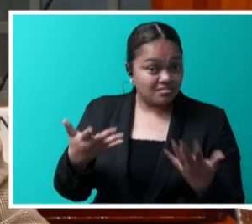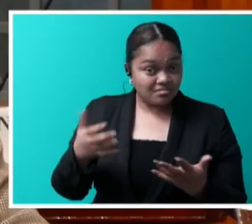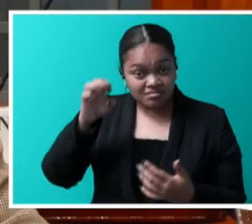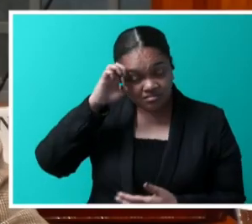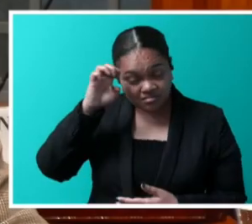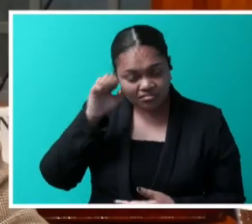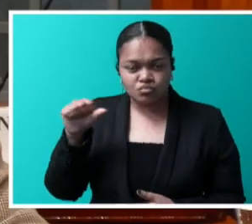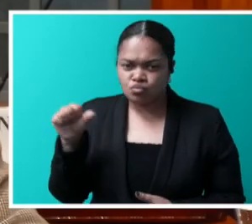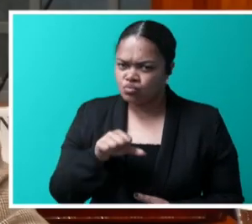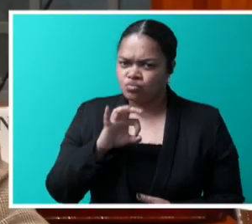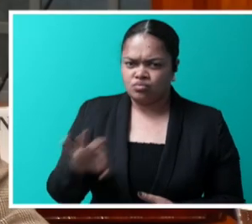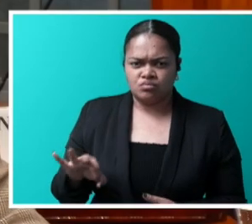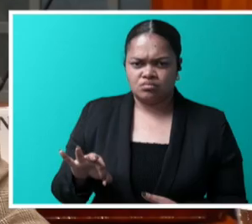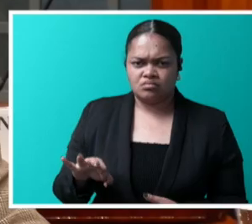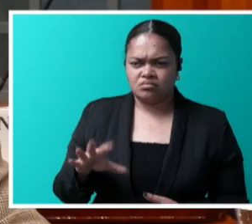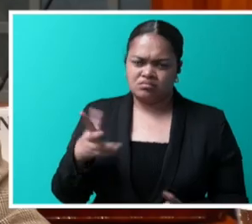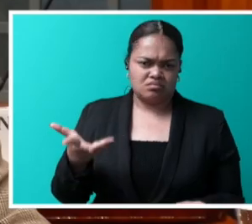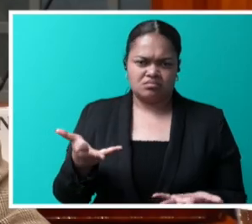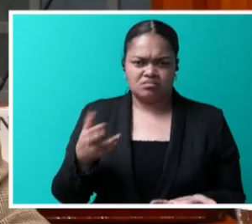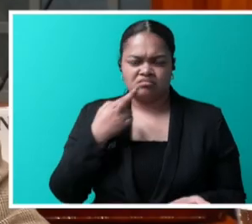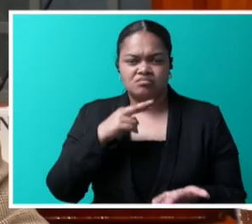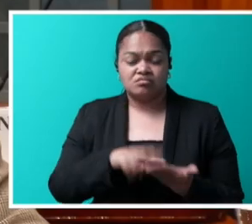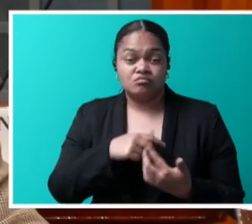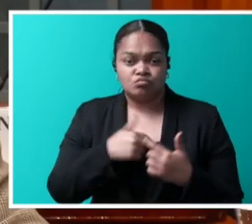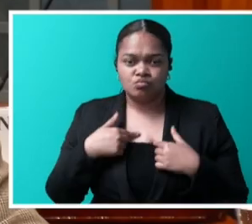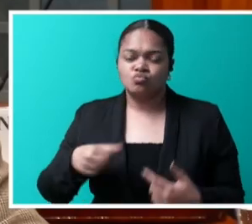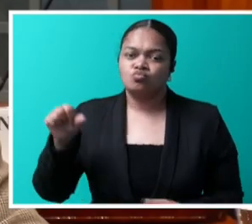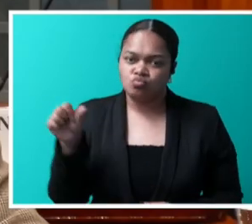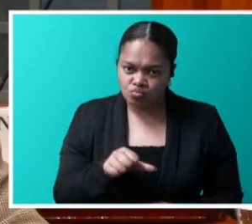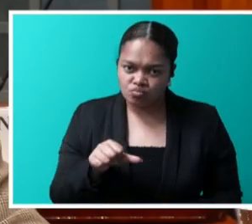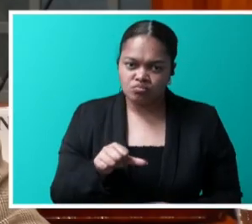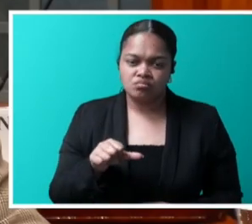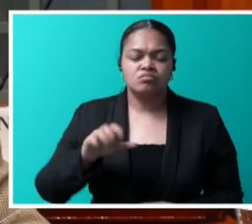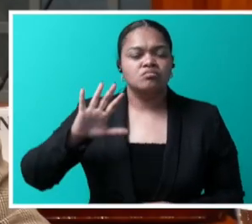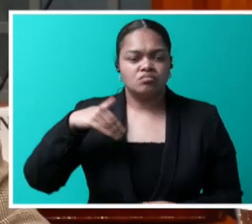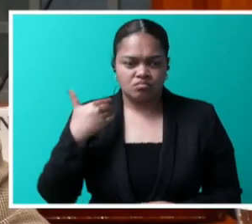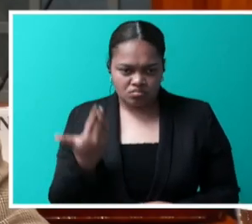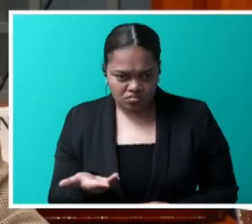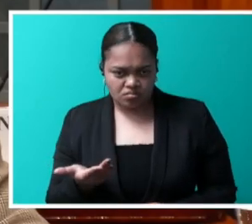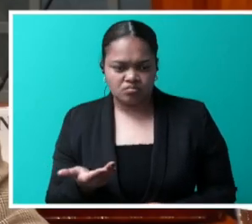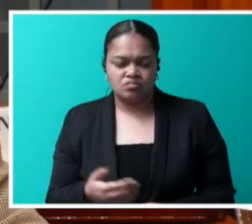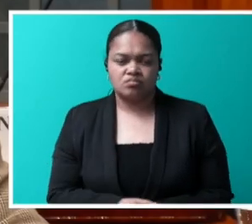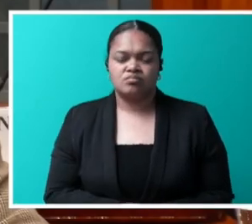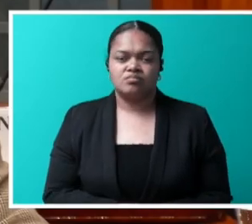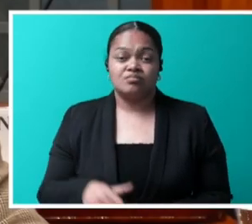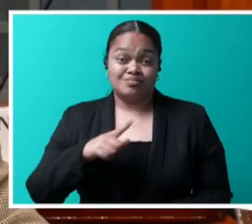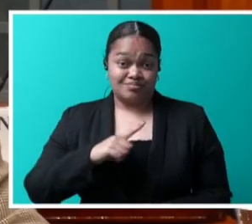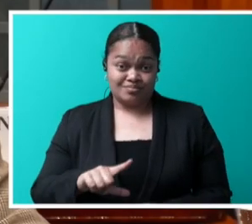should not just want a report. We should and must always be after results,